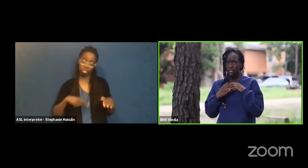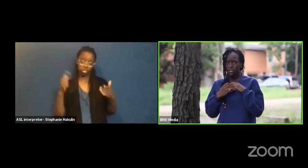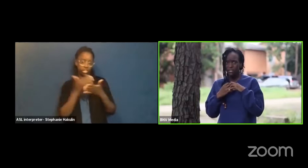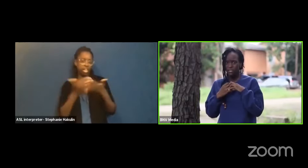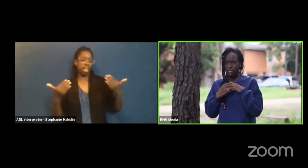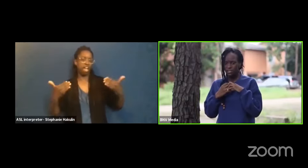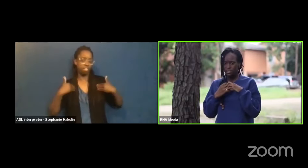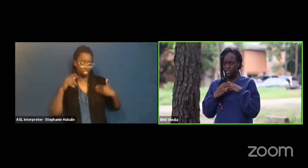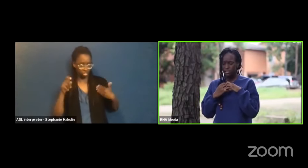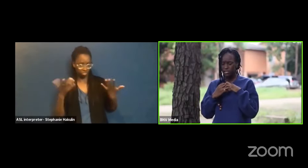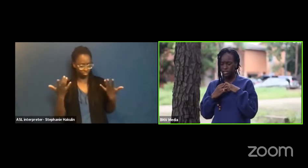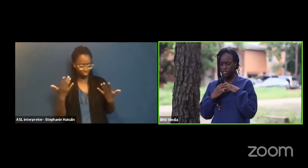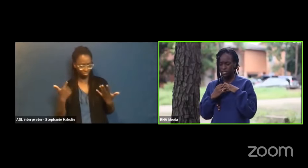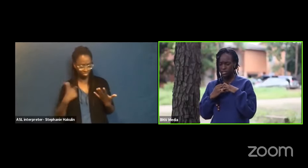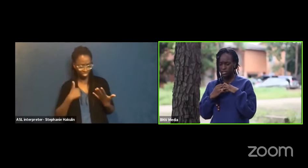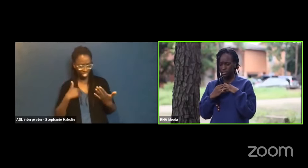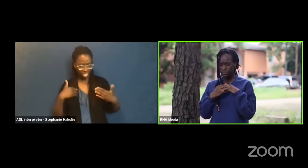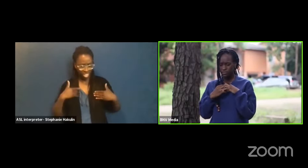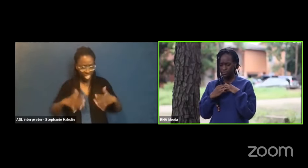anxiety.